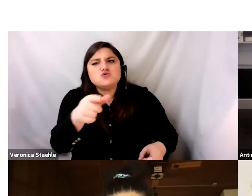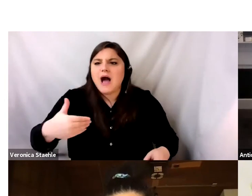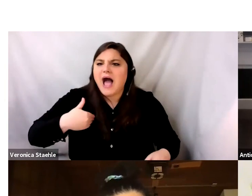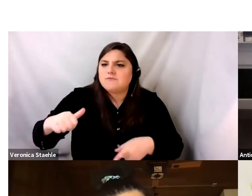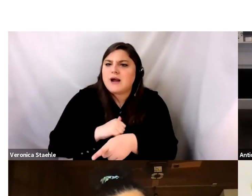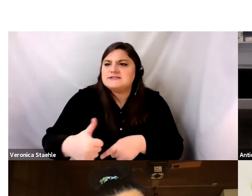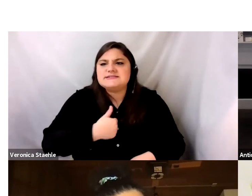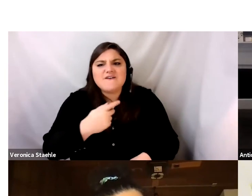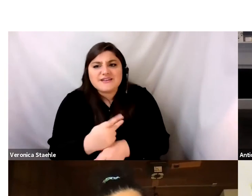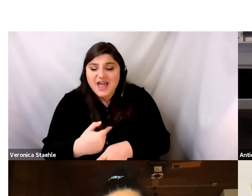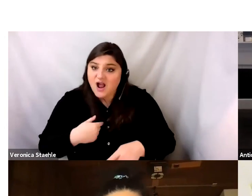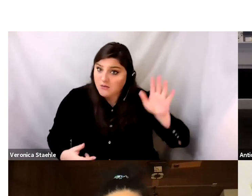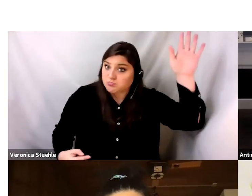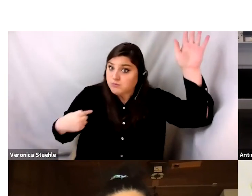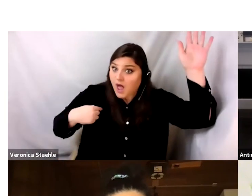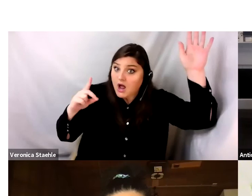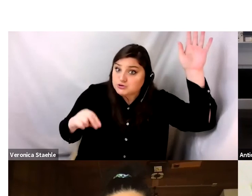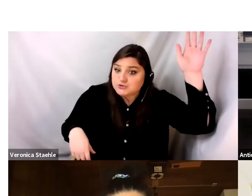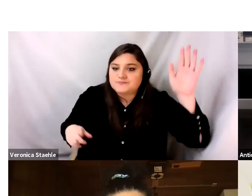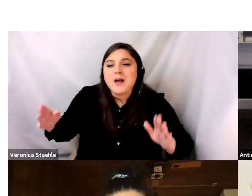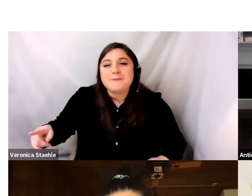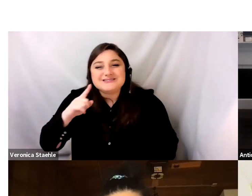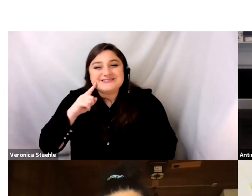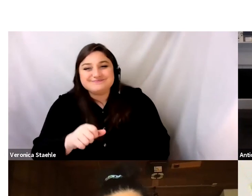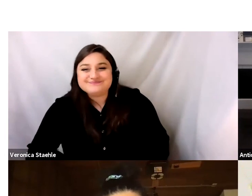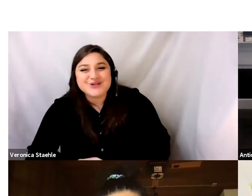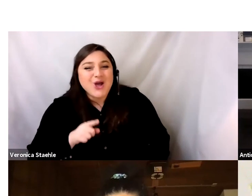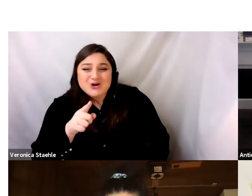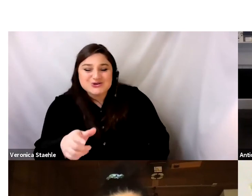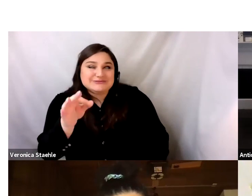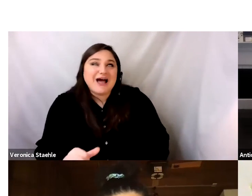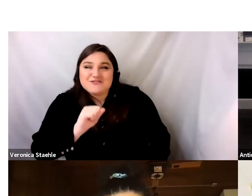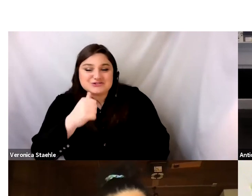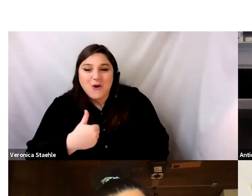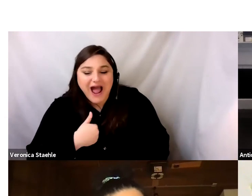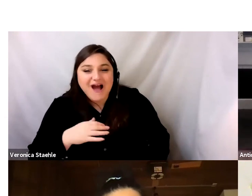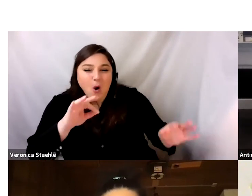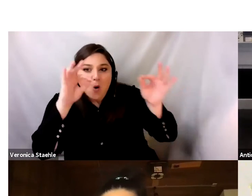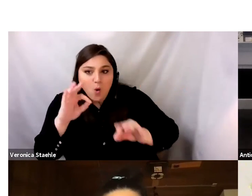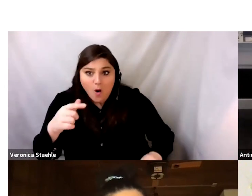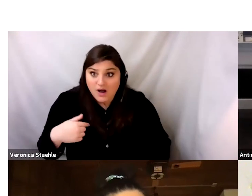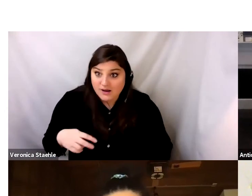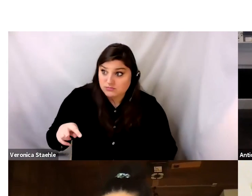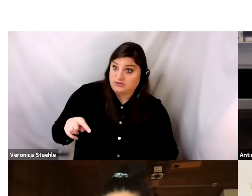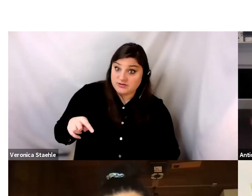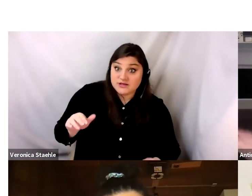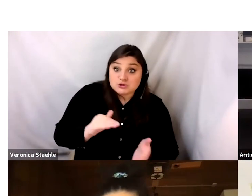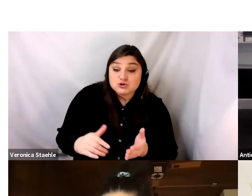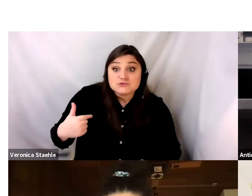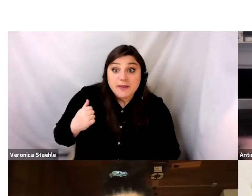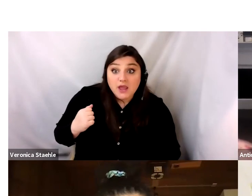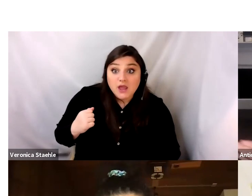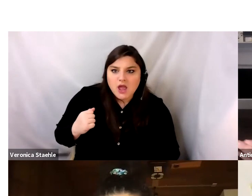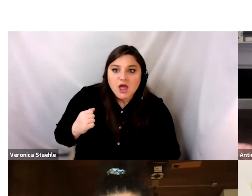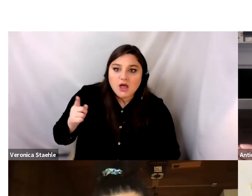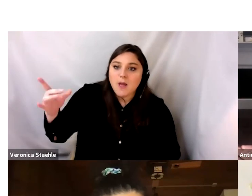raised my hand, and the facilitator was like, Antionette, you don't have self-care. And I was hot. They should have